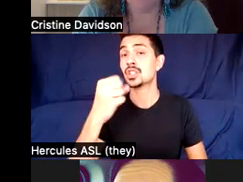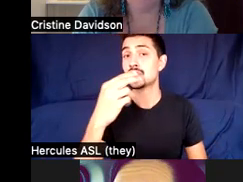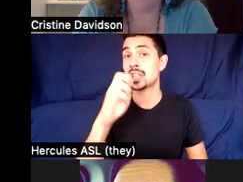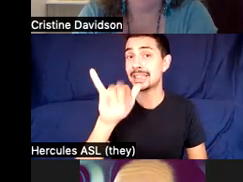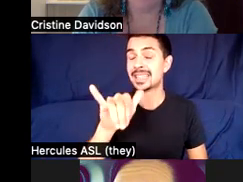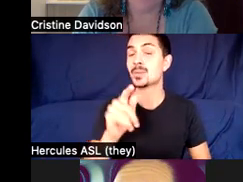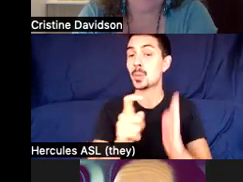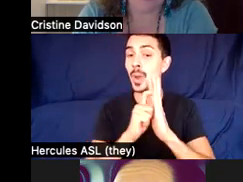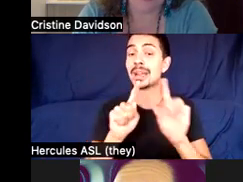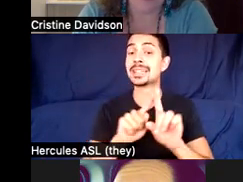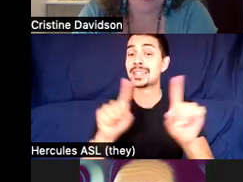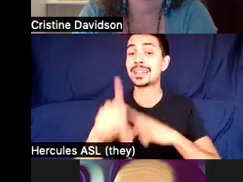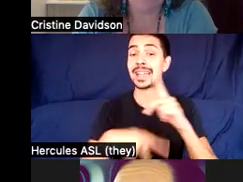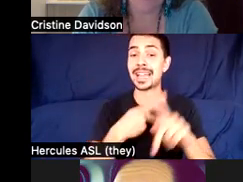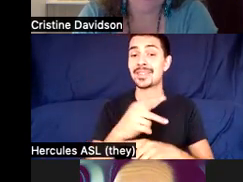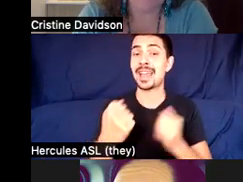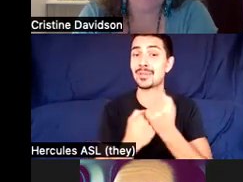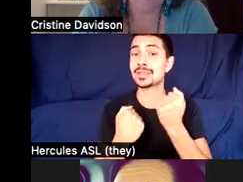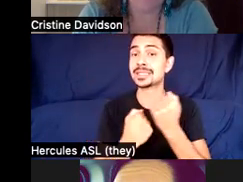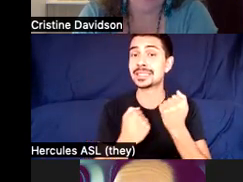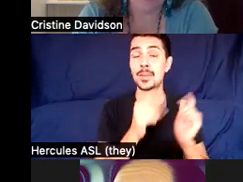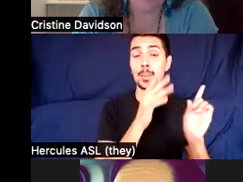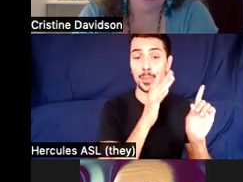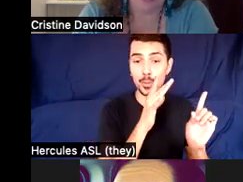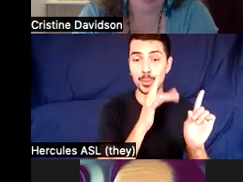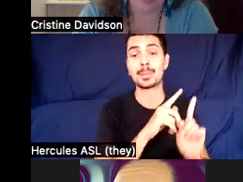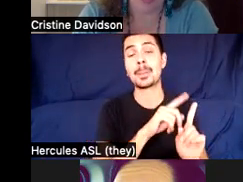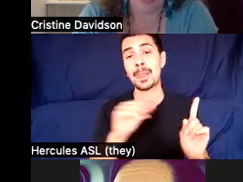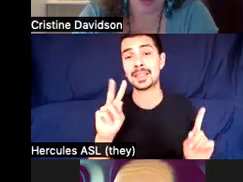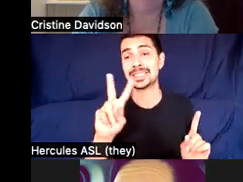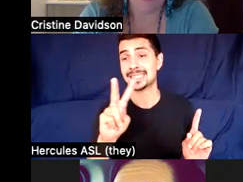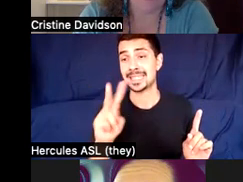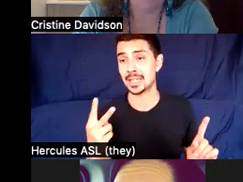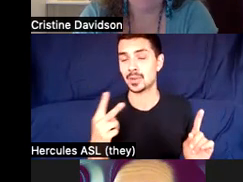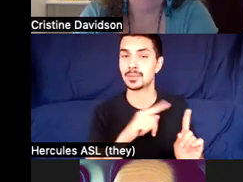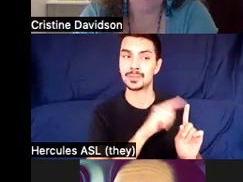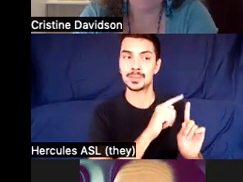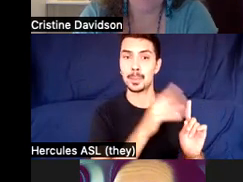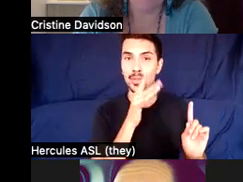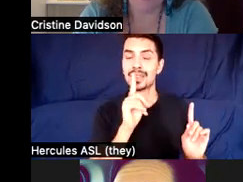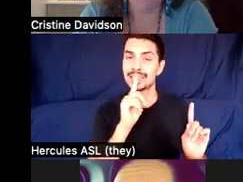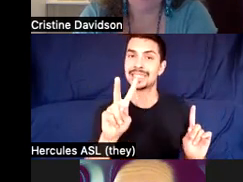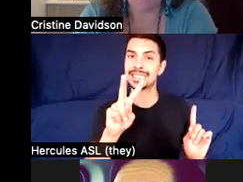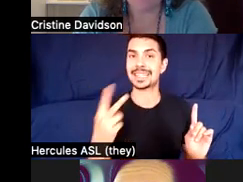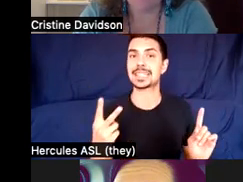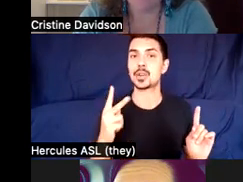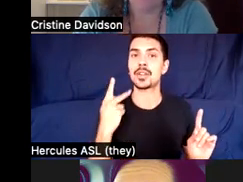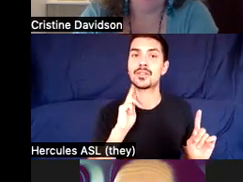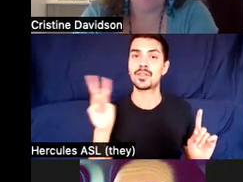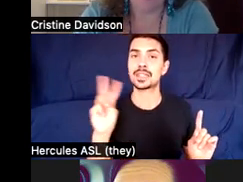right? The secondary victims are often, the